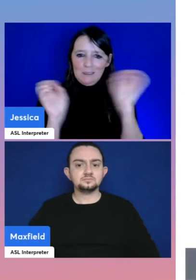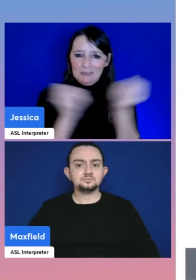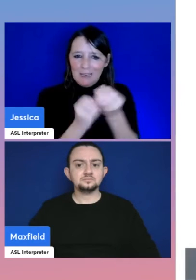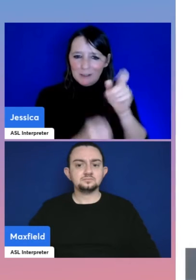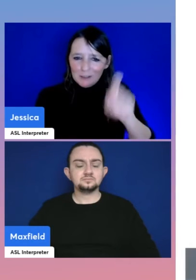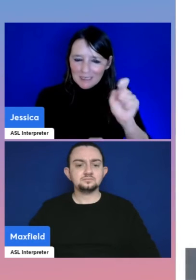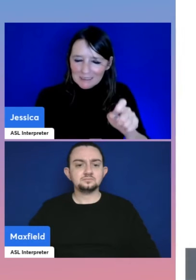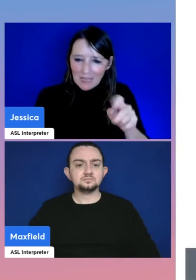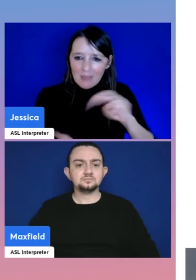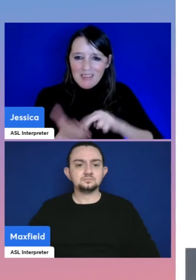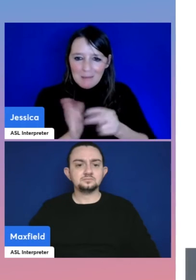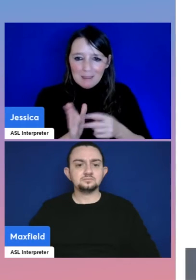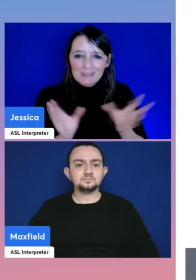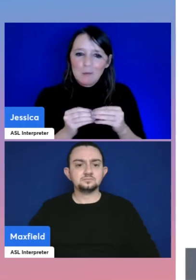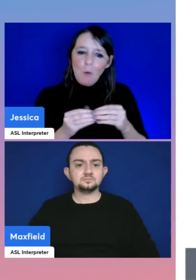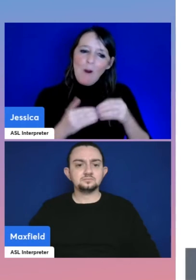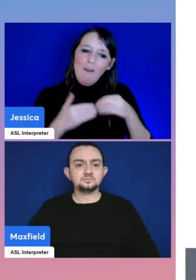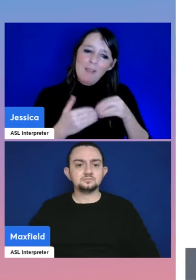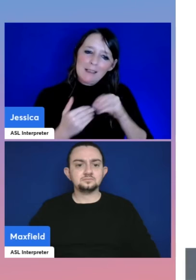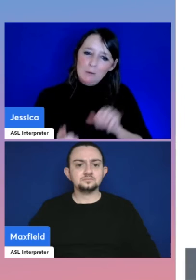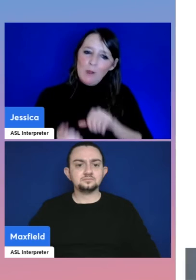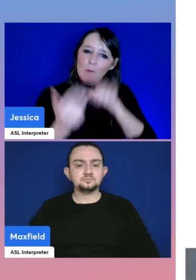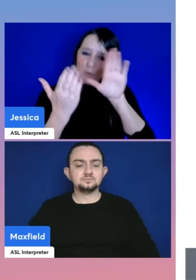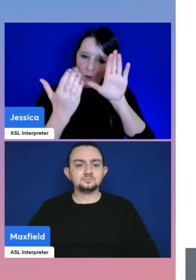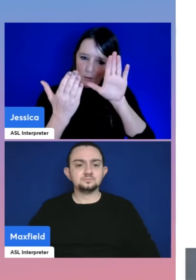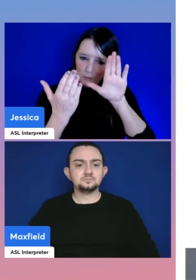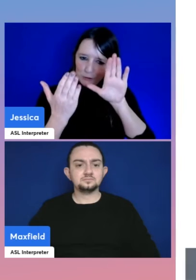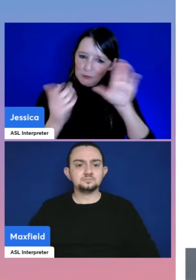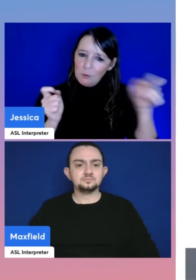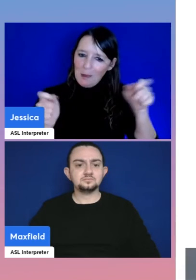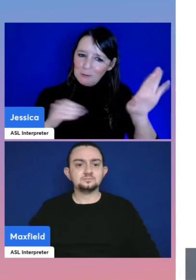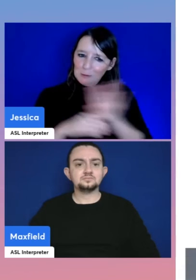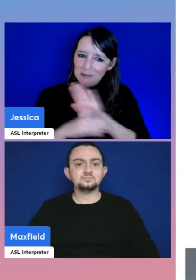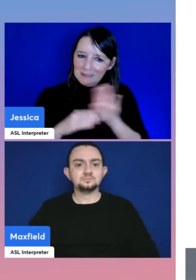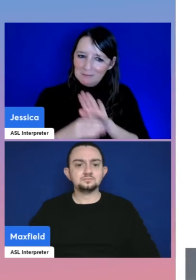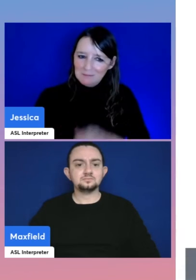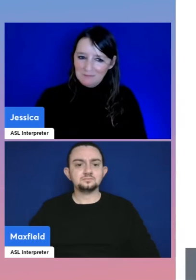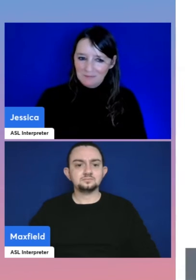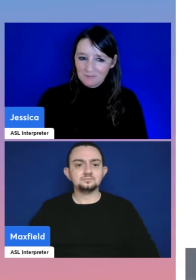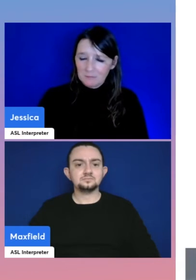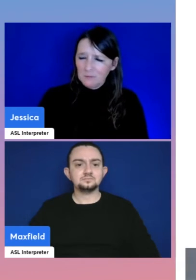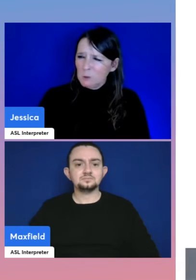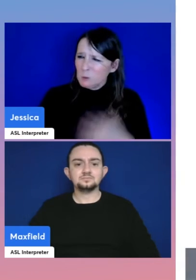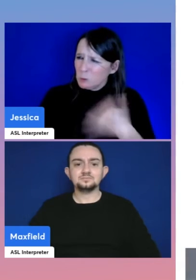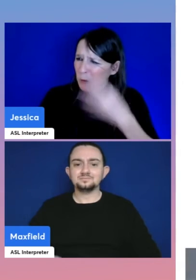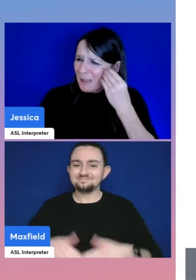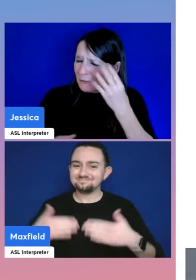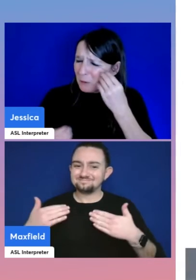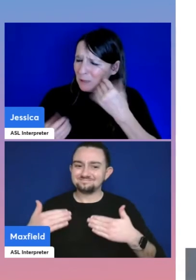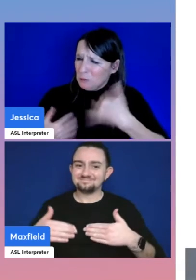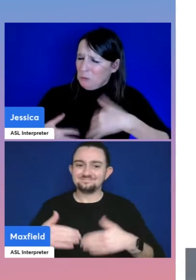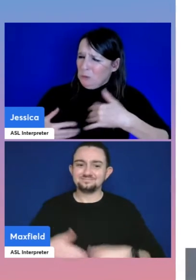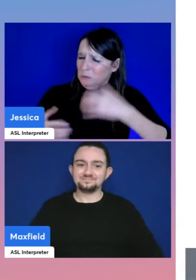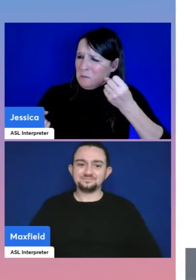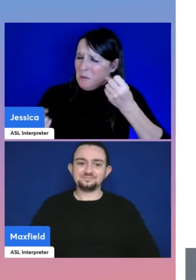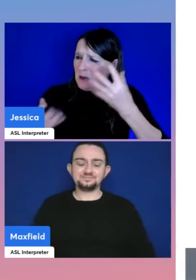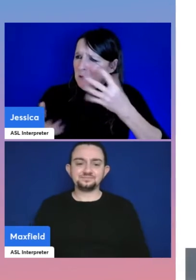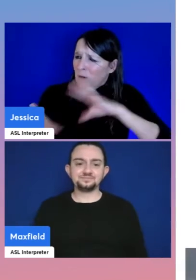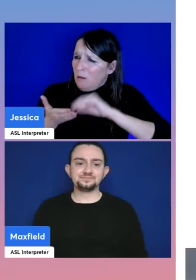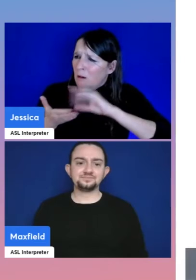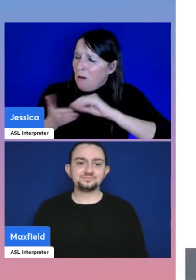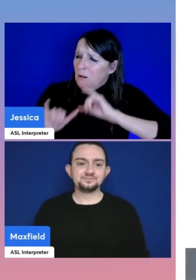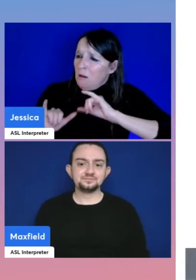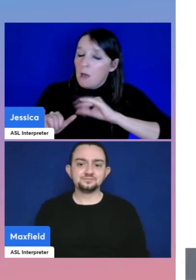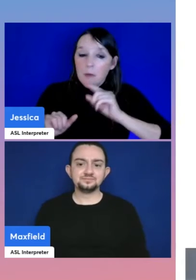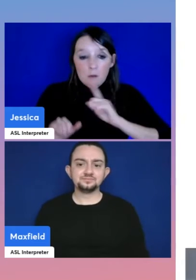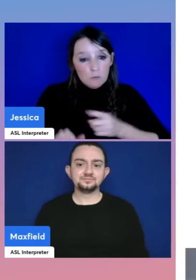and flexible approach to key management. That's quite a lot of information, but definitely there are advantages to